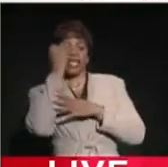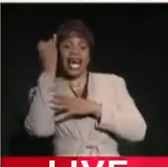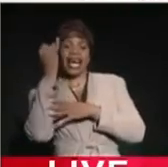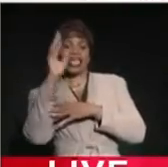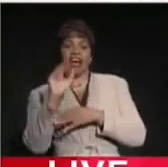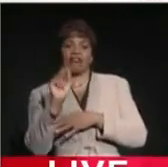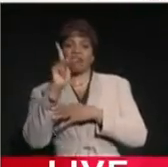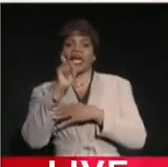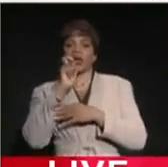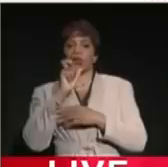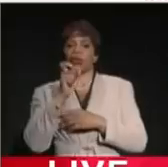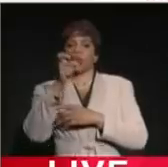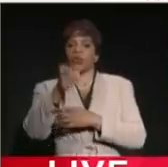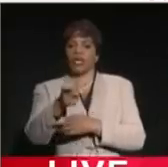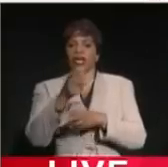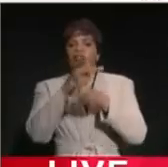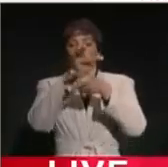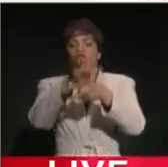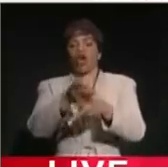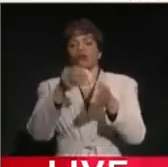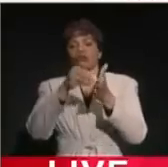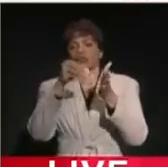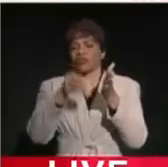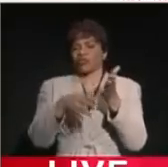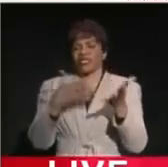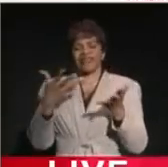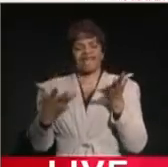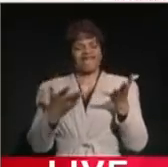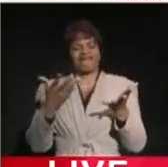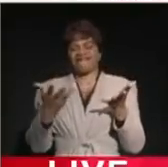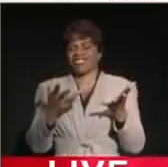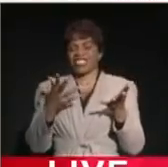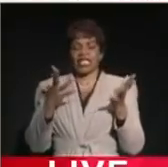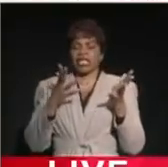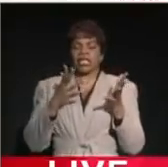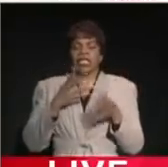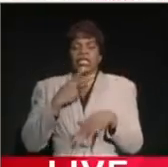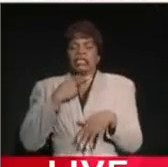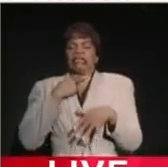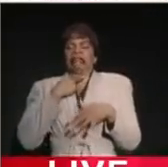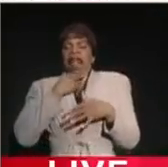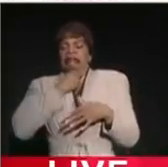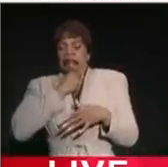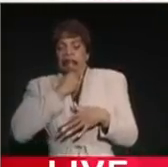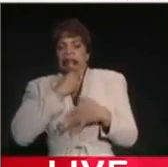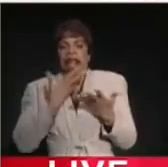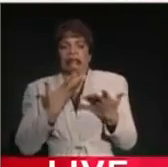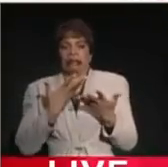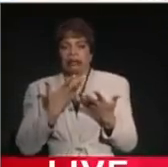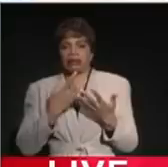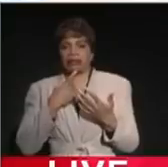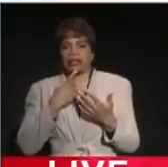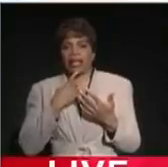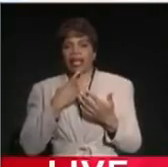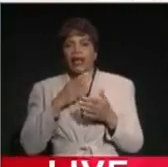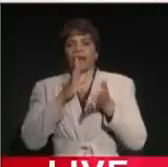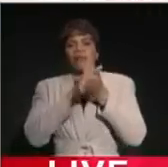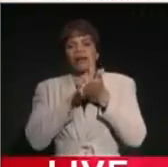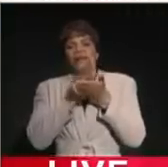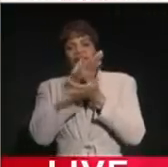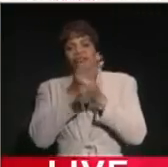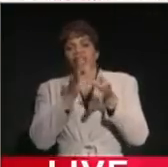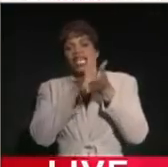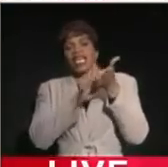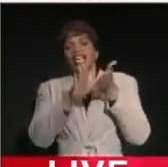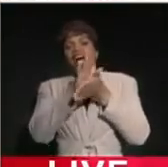out loans to students is just beyond words fantasy land. That's the first. Second, free college education